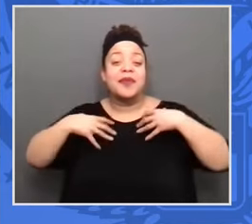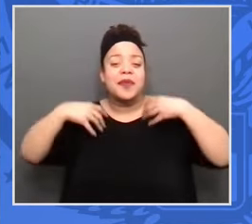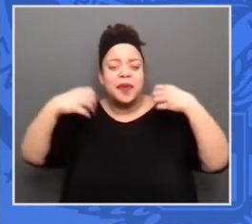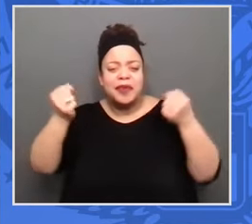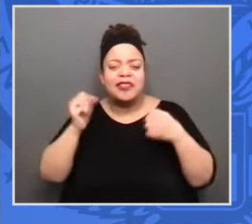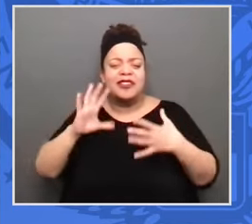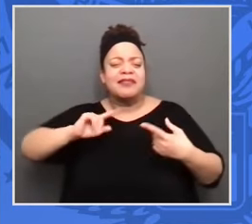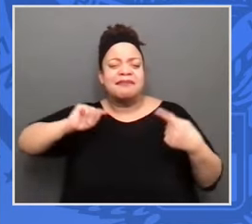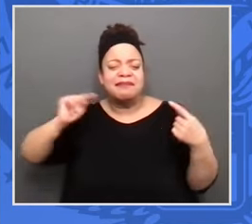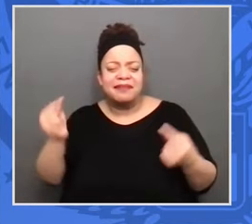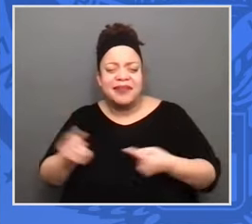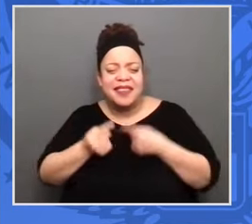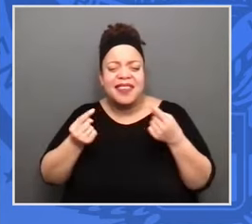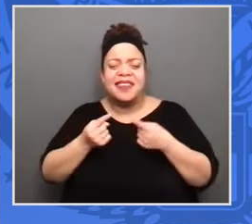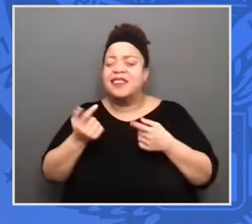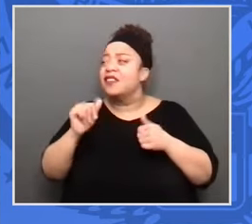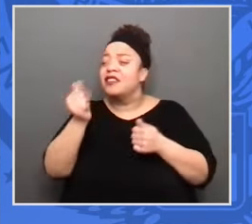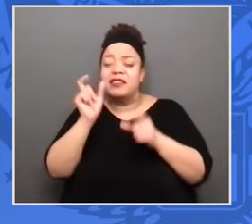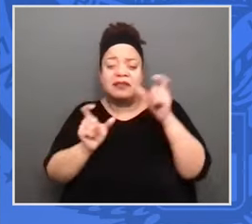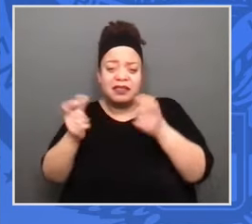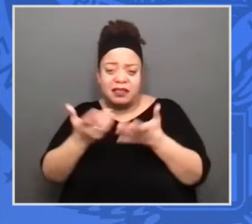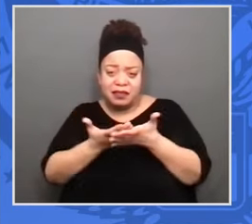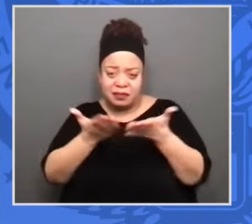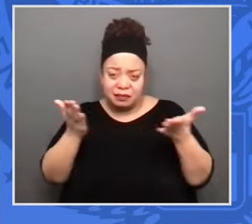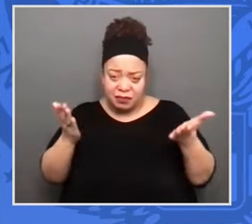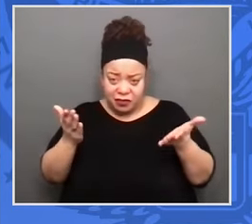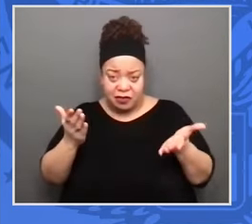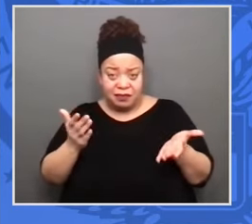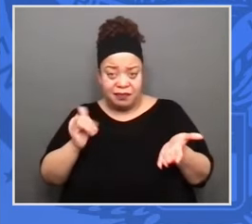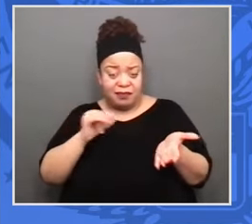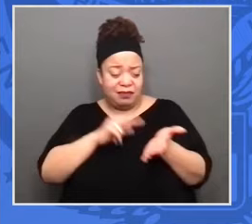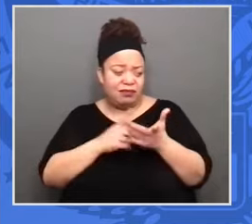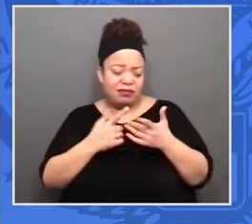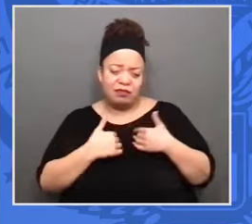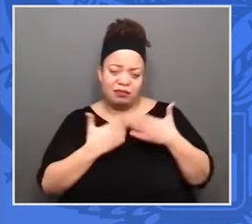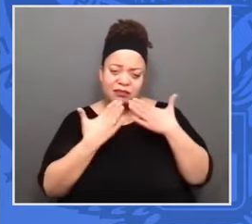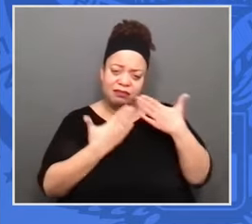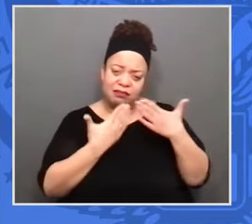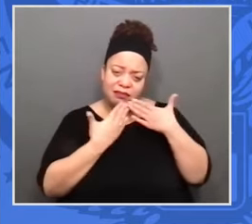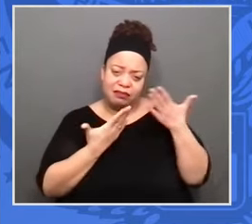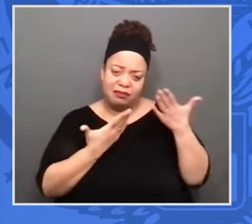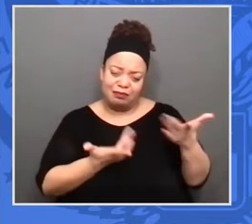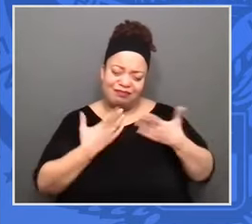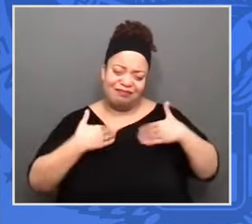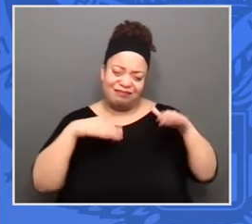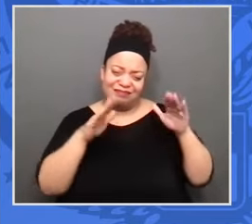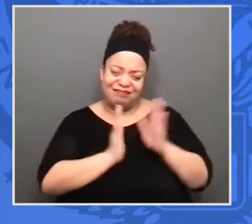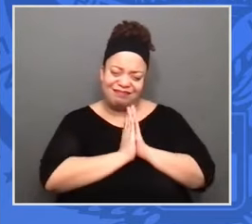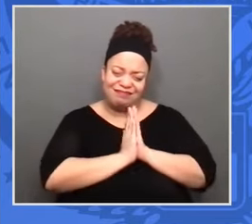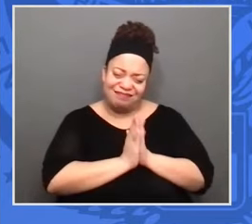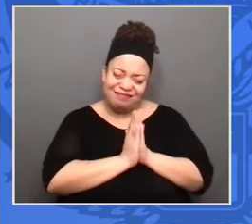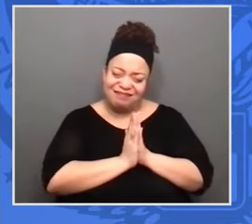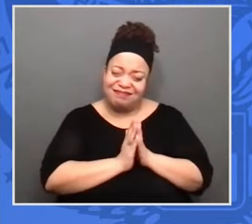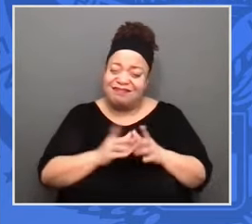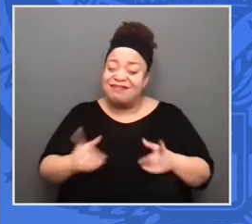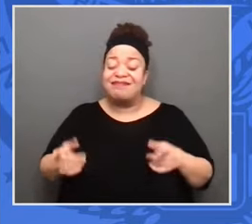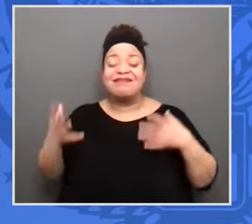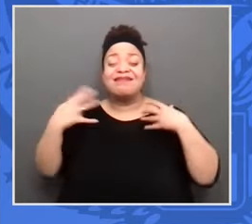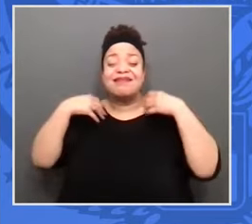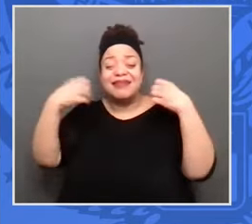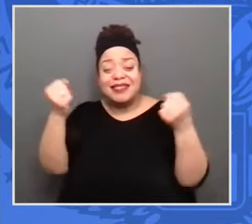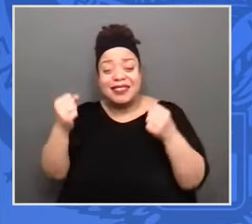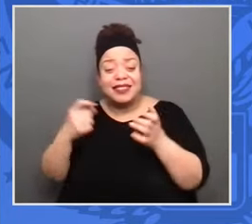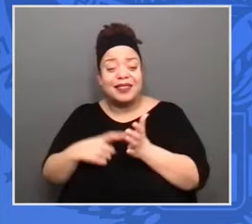you. To heal, we must remember. It's important to do that